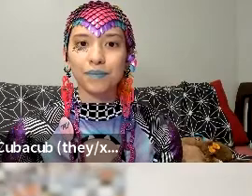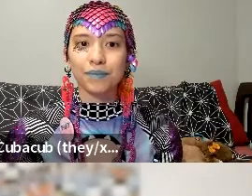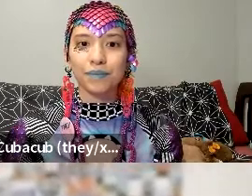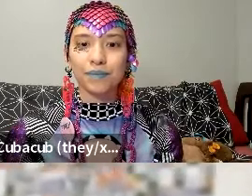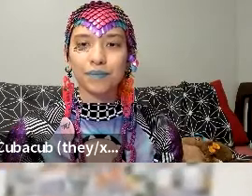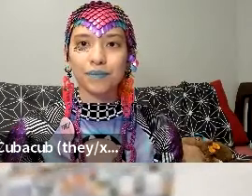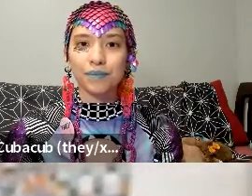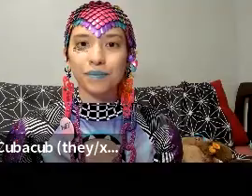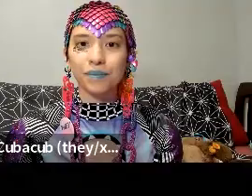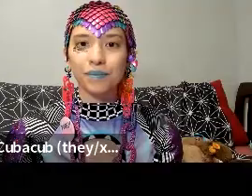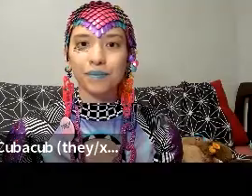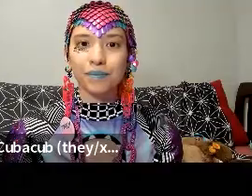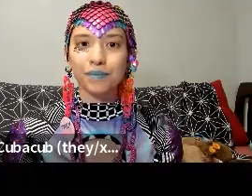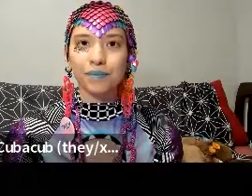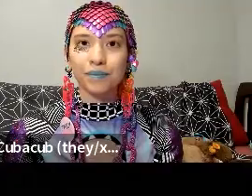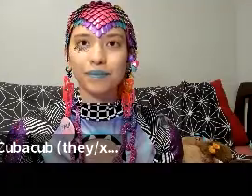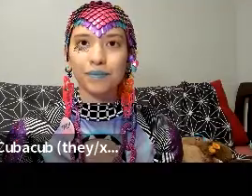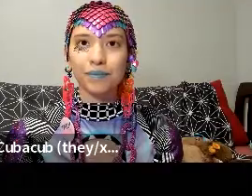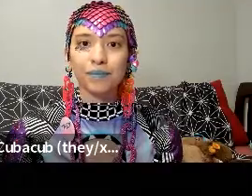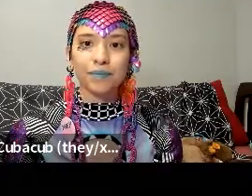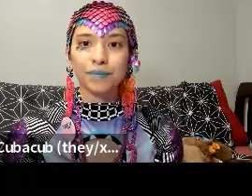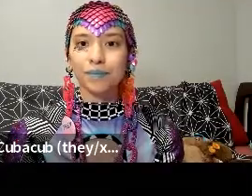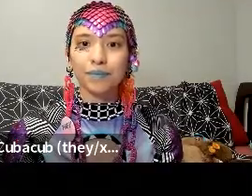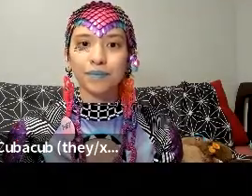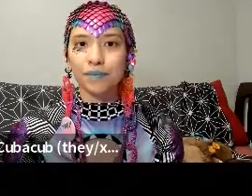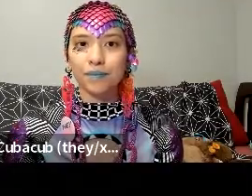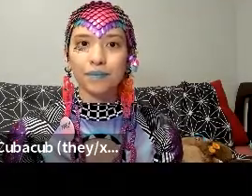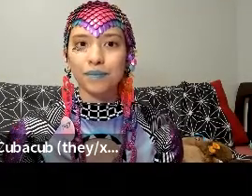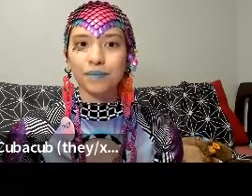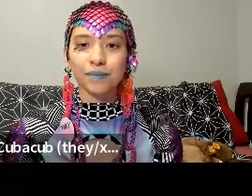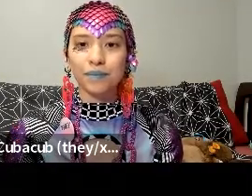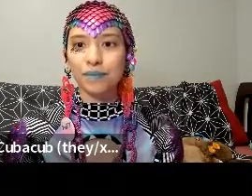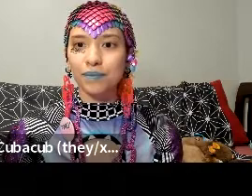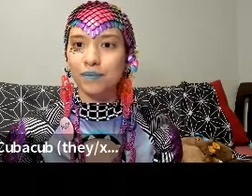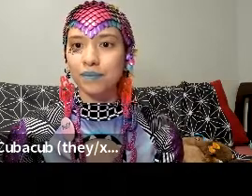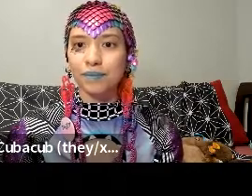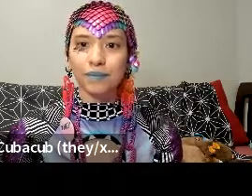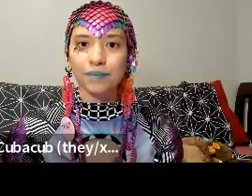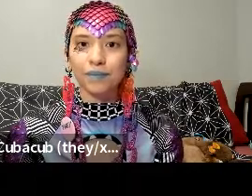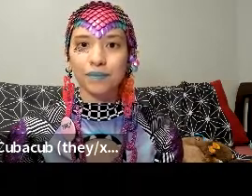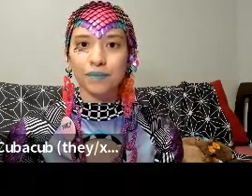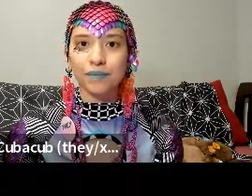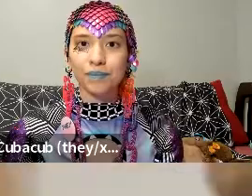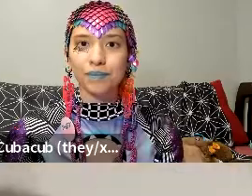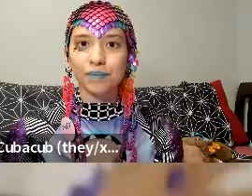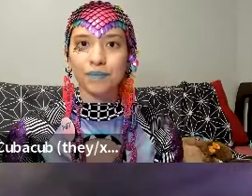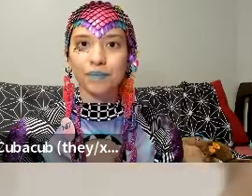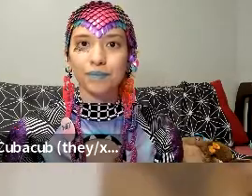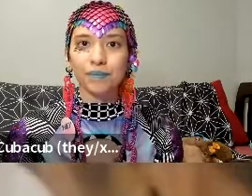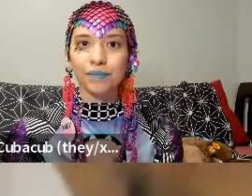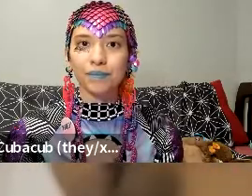boy with blue eyes and brown hair, and he slays. He got a blue visor for the shade, a blue microphone so the world can hear him sing like.